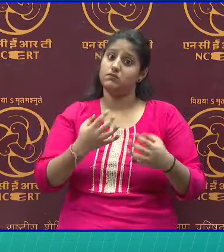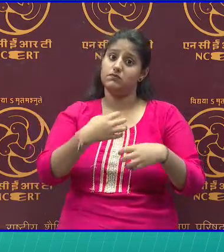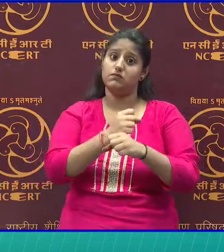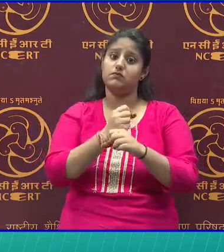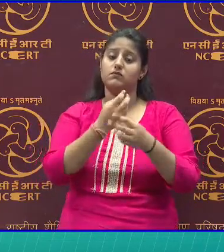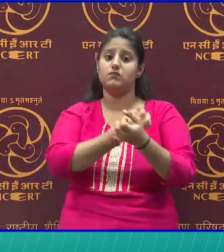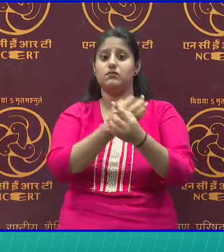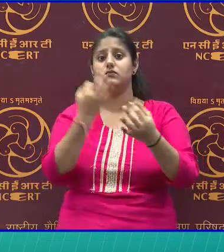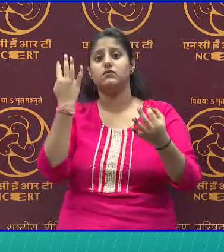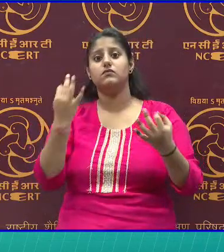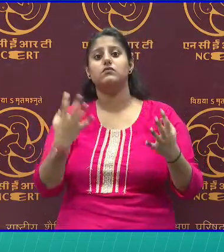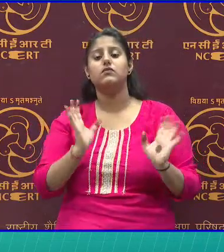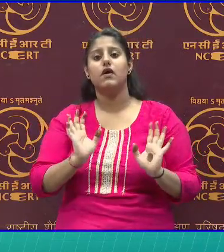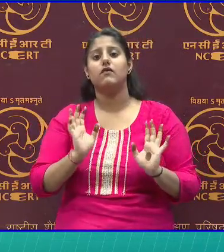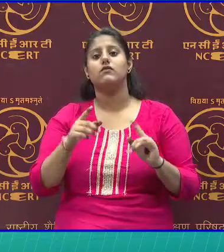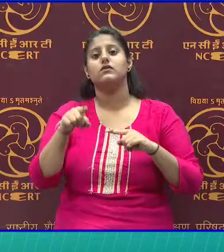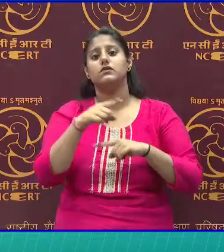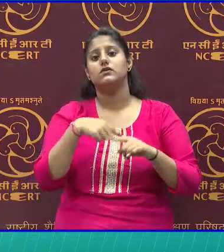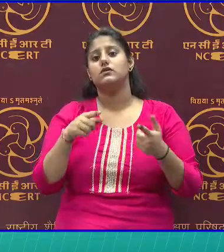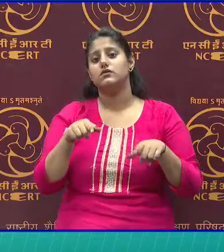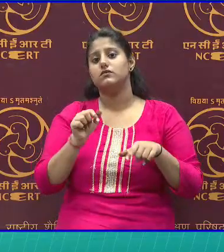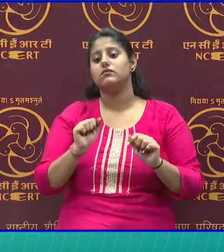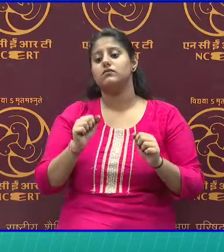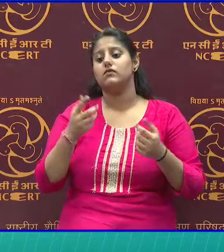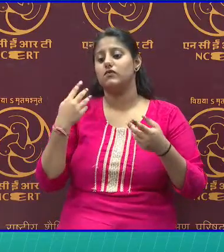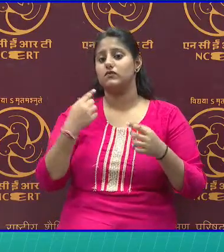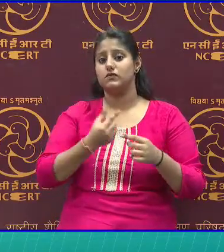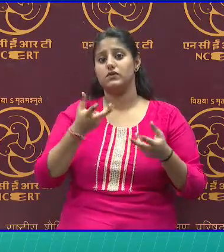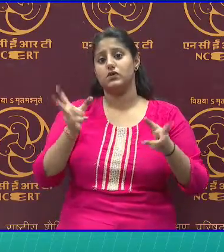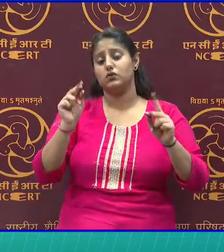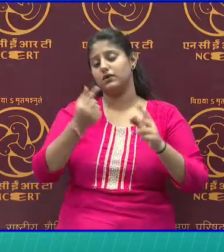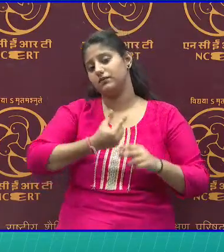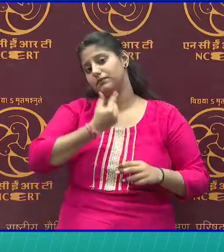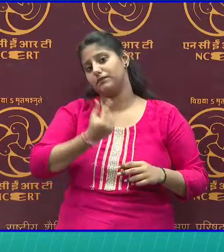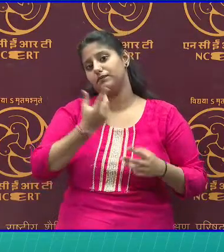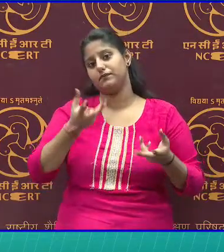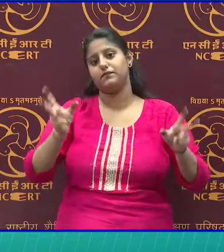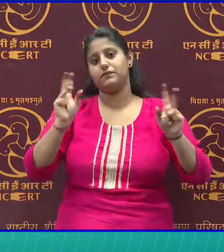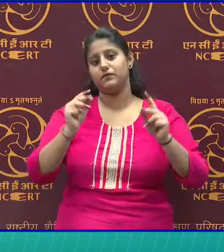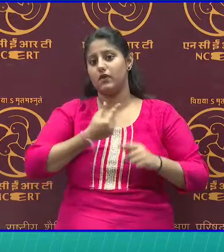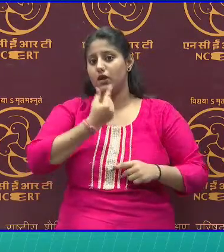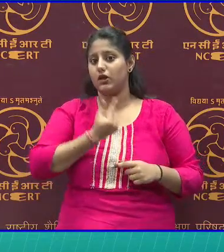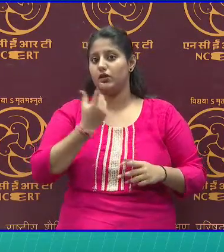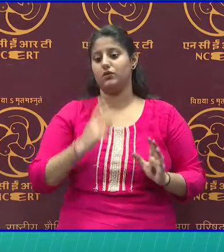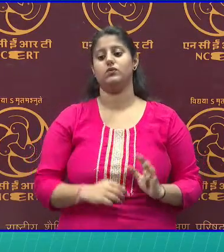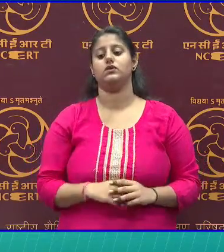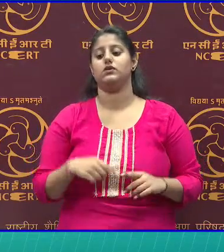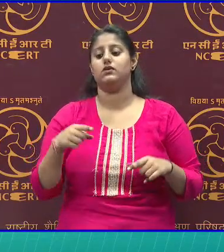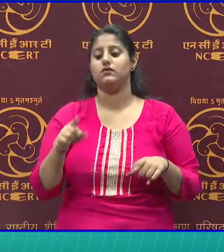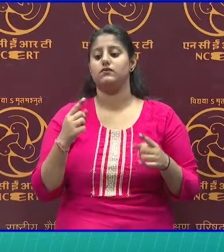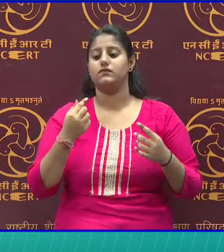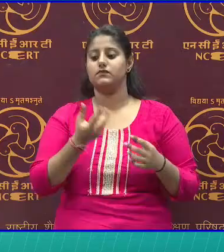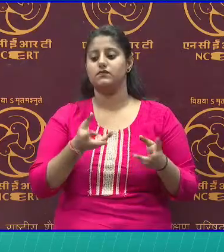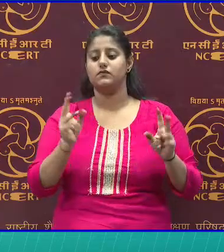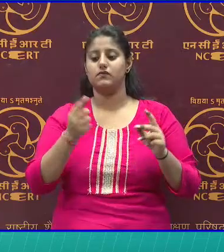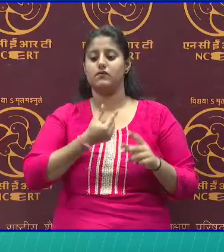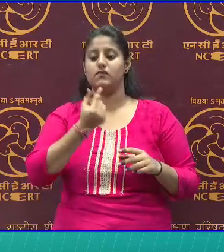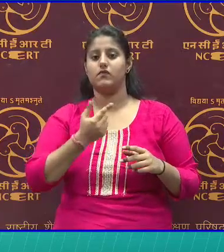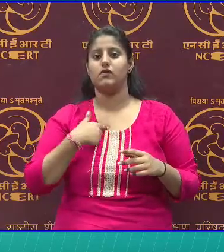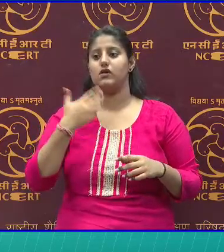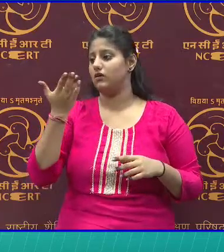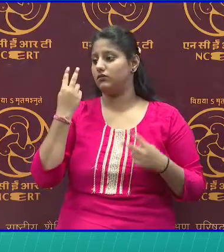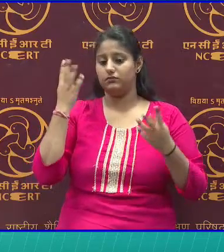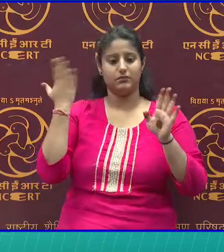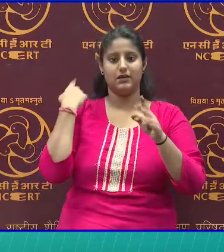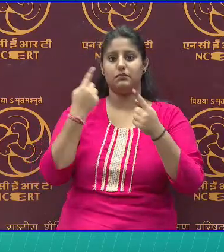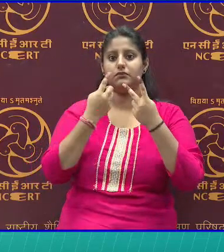our imagination. So this would fall into which are reuse. Yeah. And this is reuse, whereas this one what I have shown, it is the recycle. And